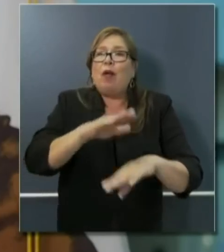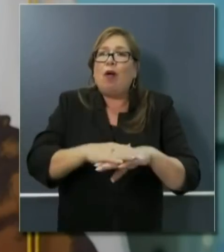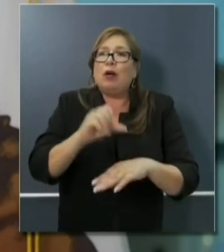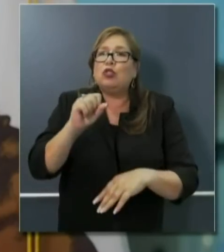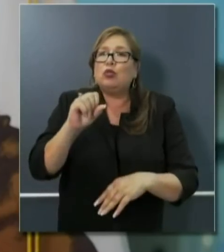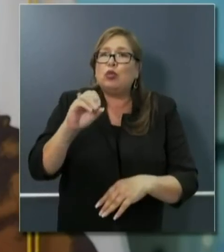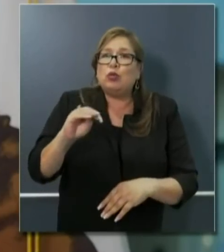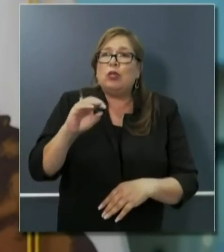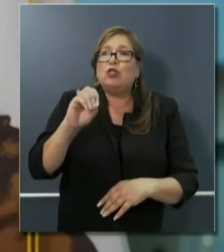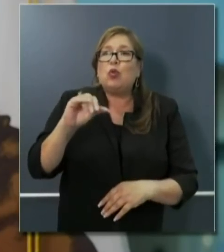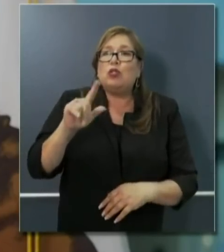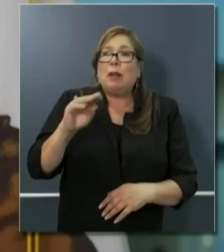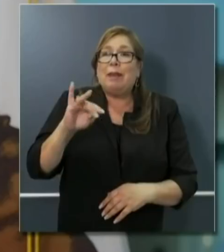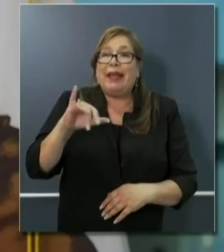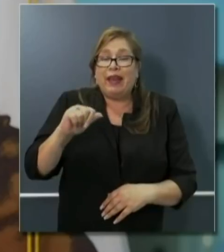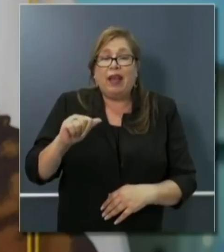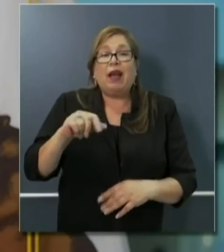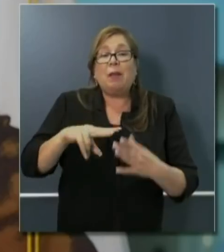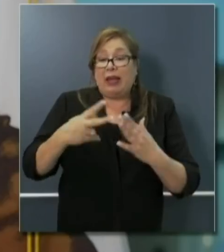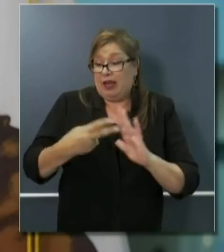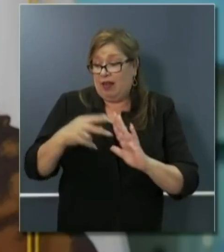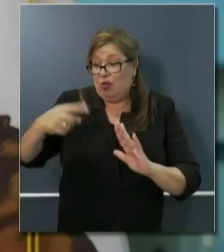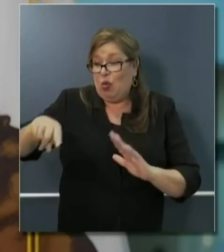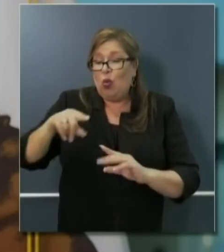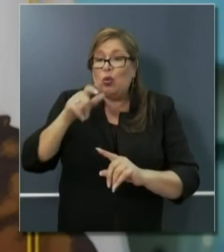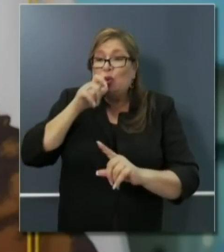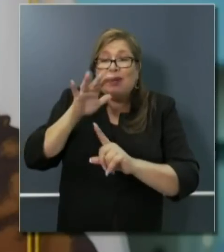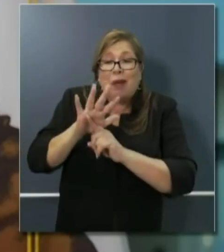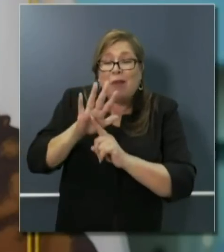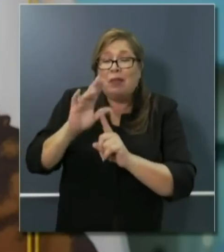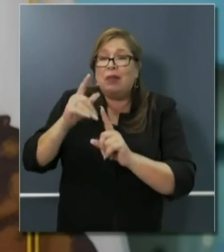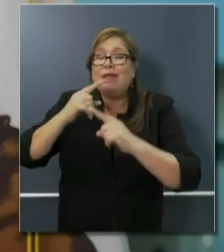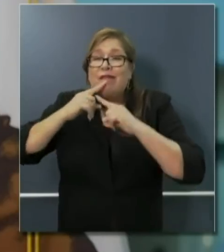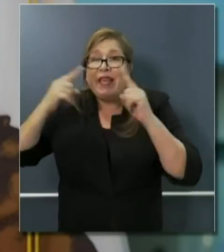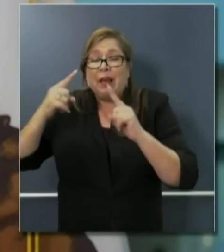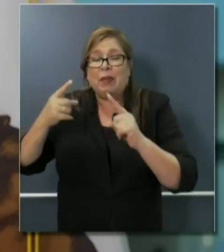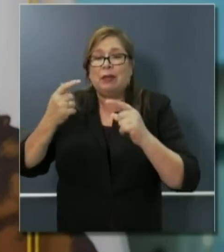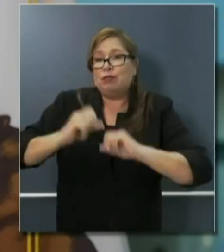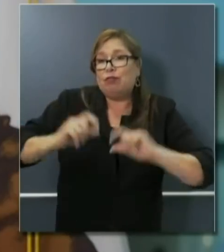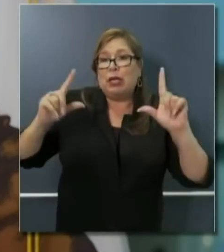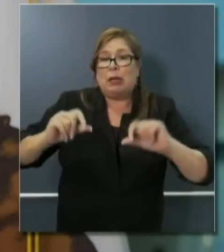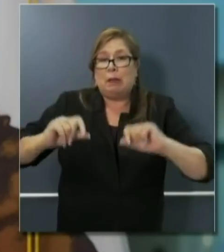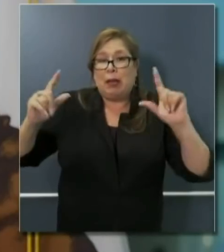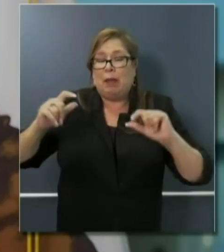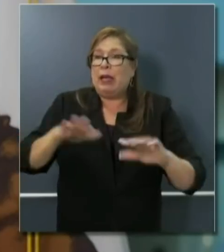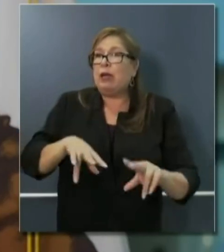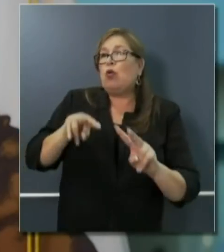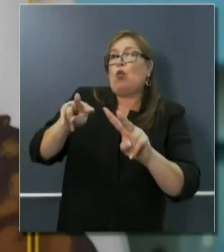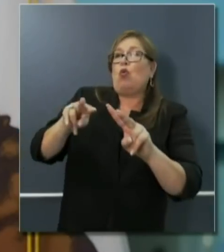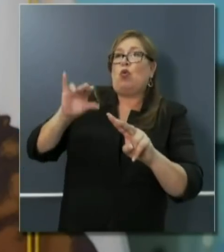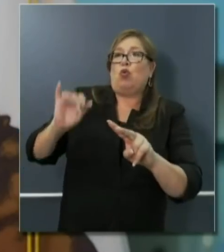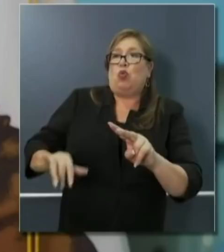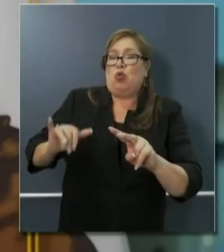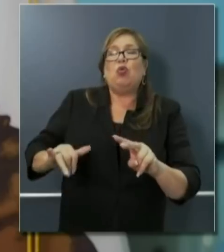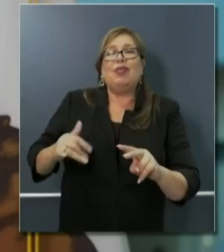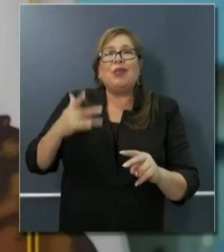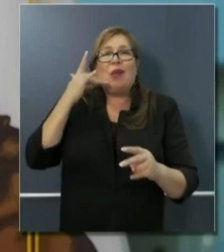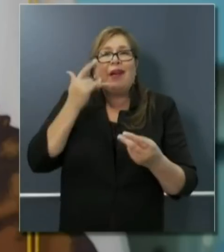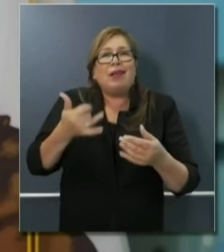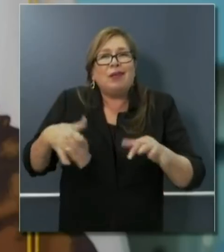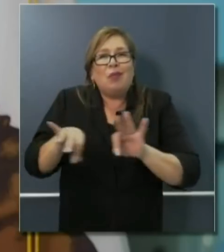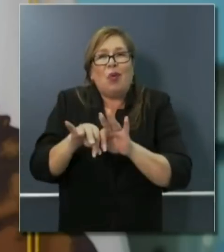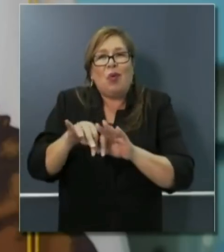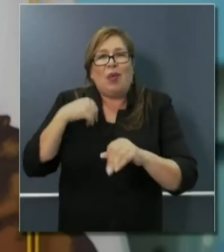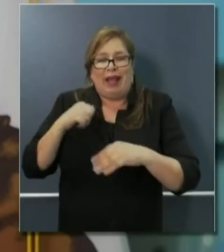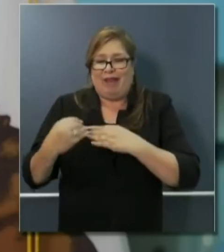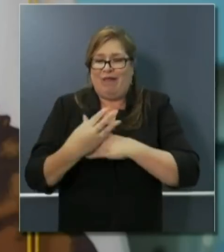And to the extent, as you suggest, we need to enforce social enforcement is the most powerful and